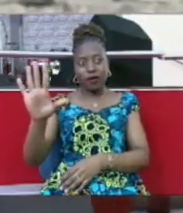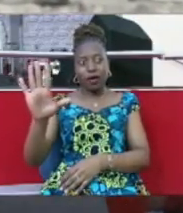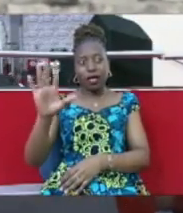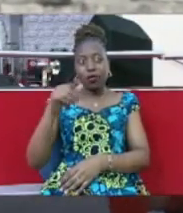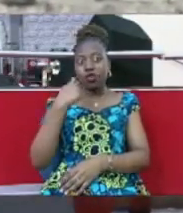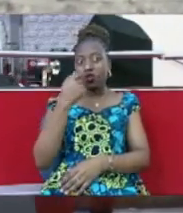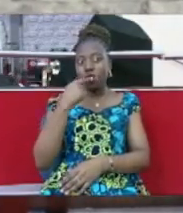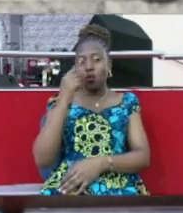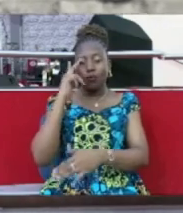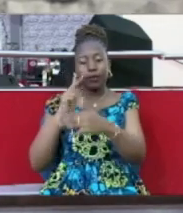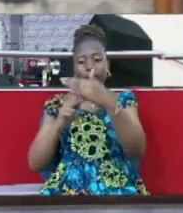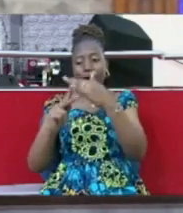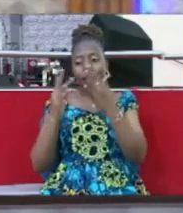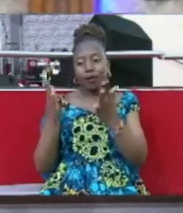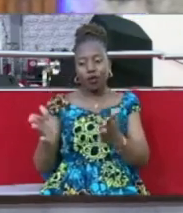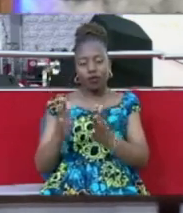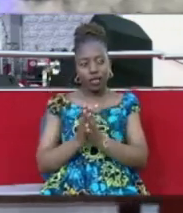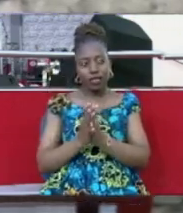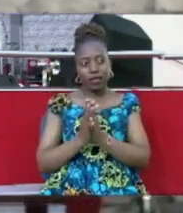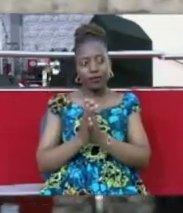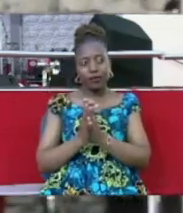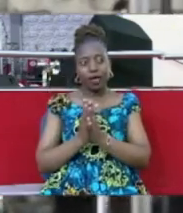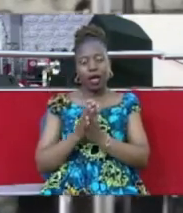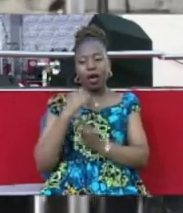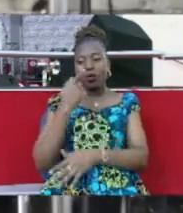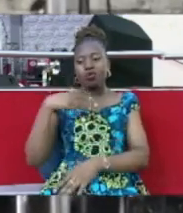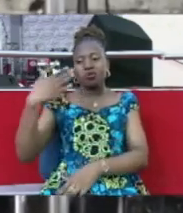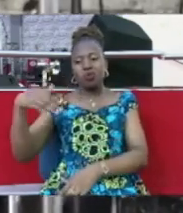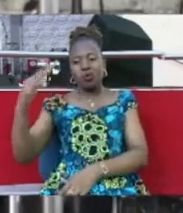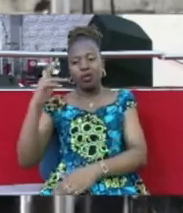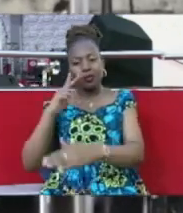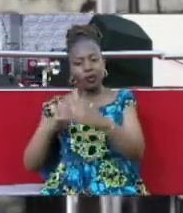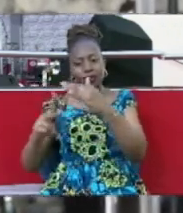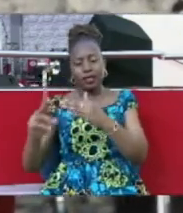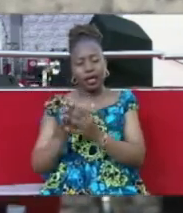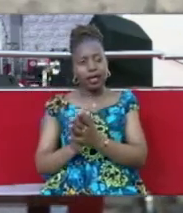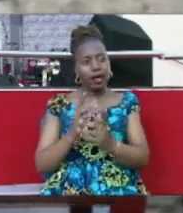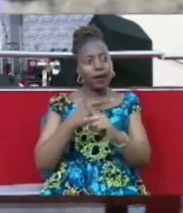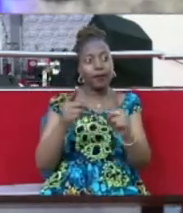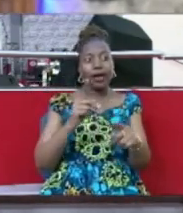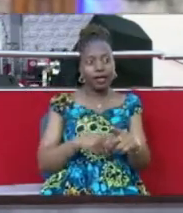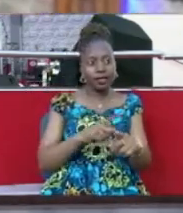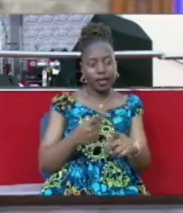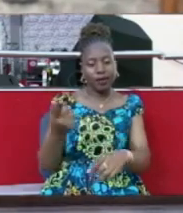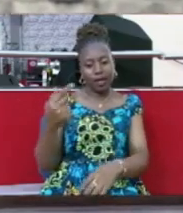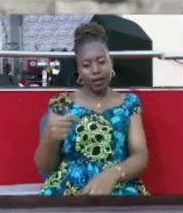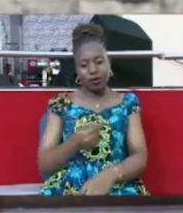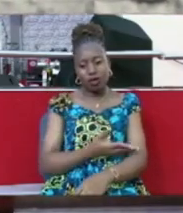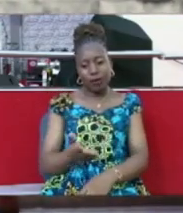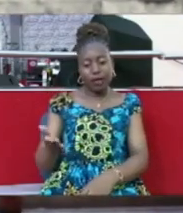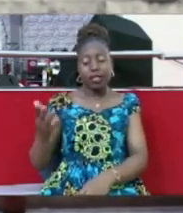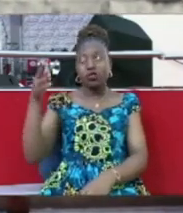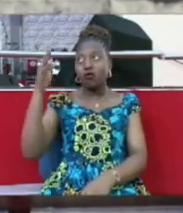mlango wa kwanza hadi tano, yeye ni nabii. He has been prophesying. Alikuwa akitoa unabii ndio. But when he gets into the presence of the Lord where